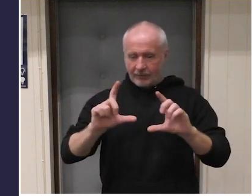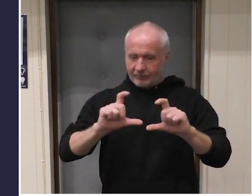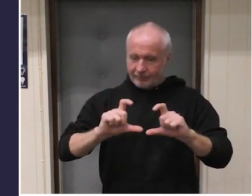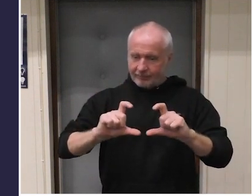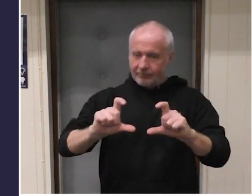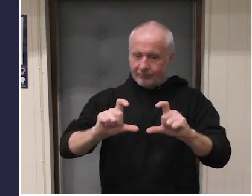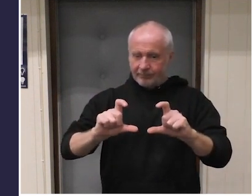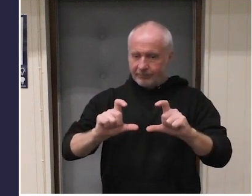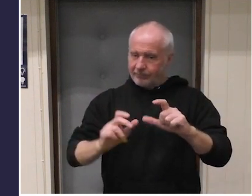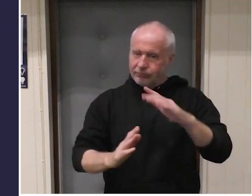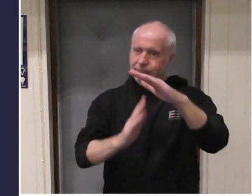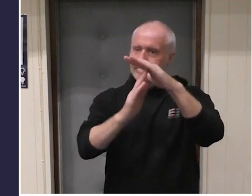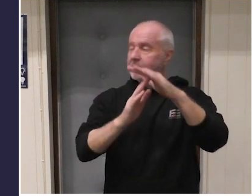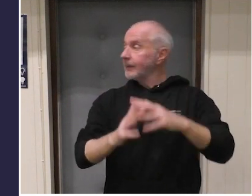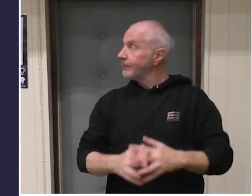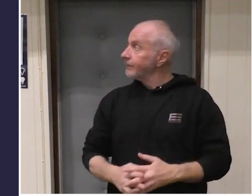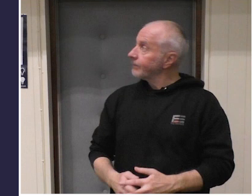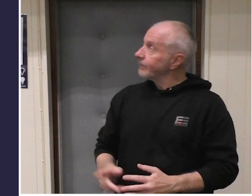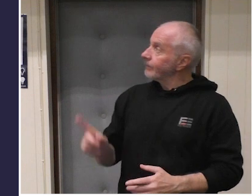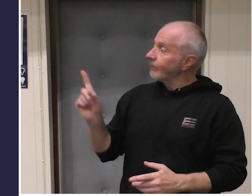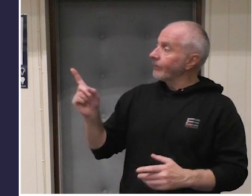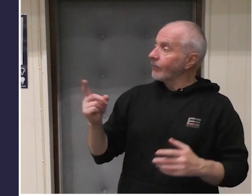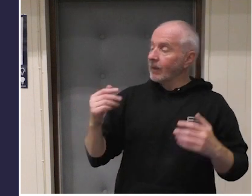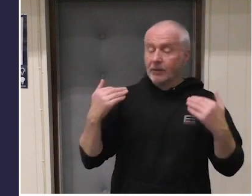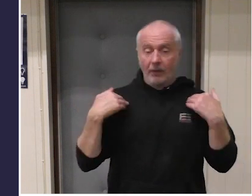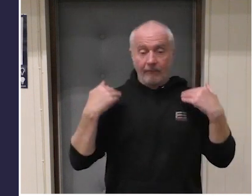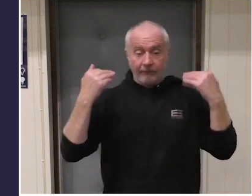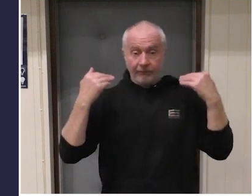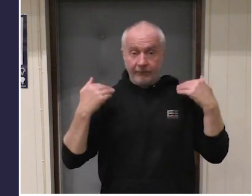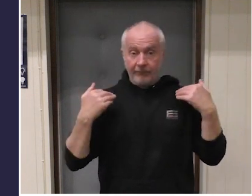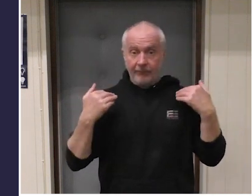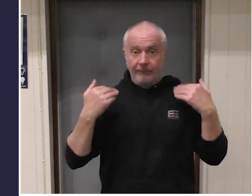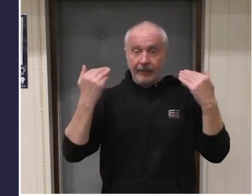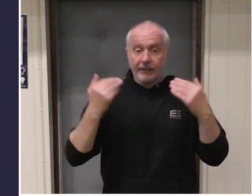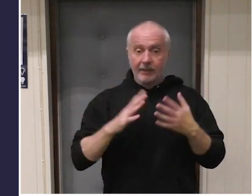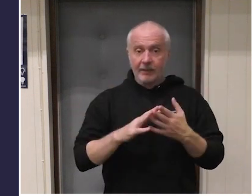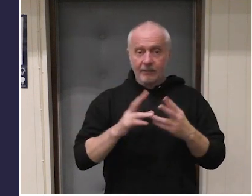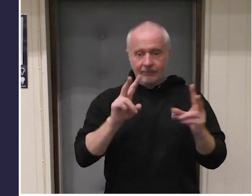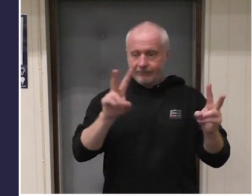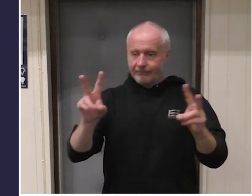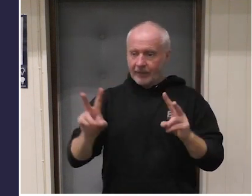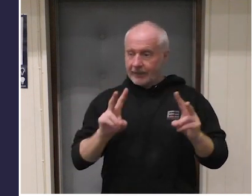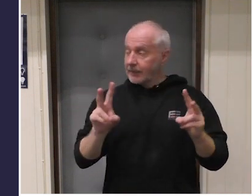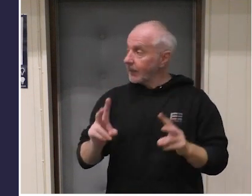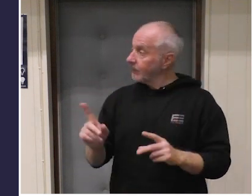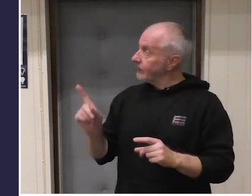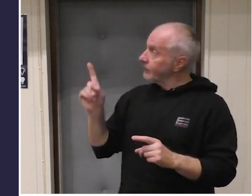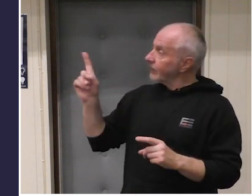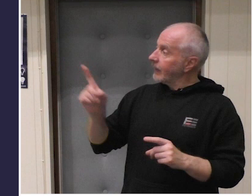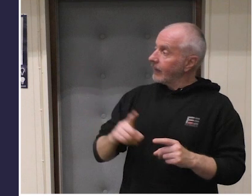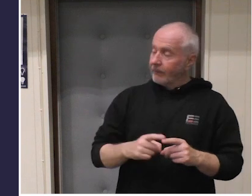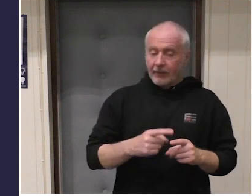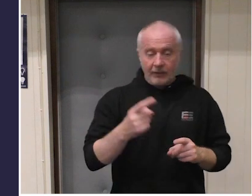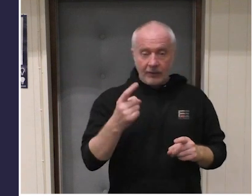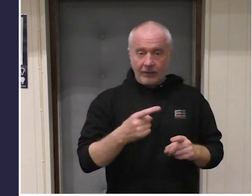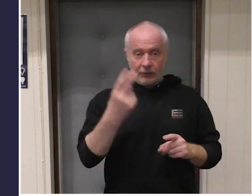there's a really important point. So fitness landscapes, if you do this sort of thing, yeah, if you draw a